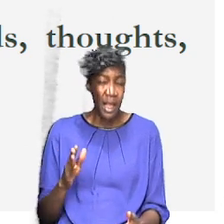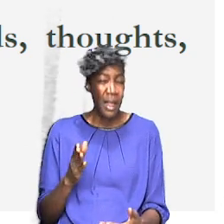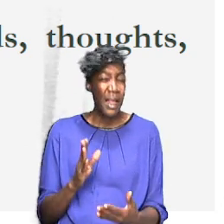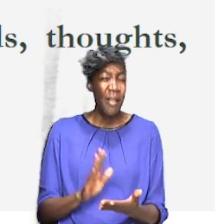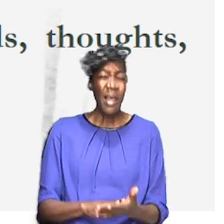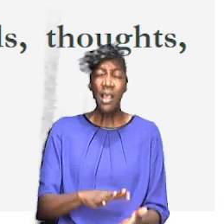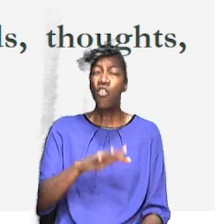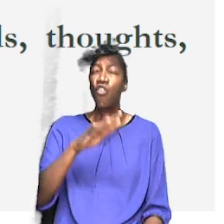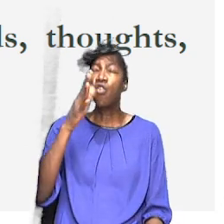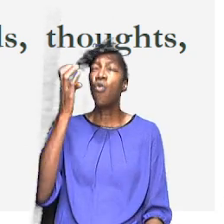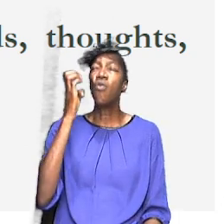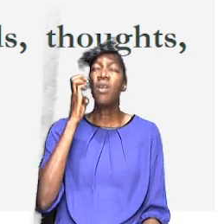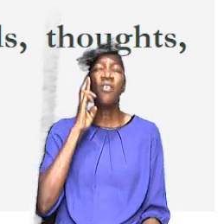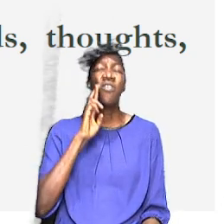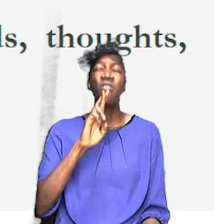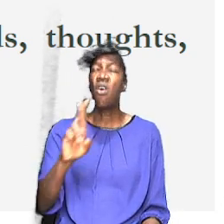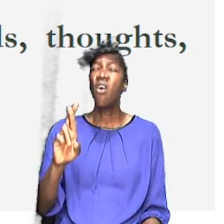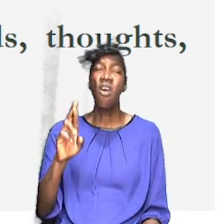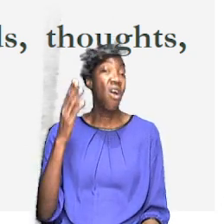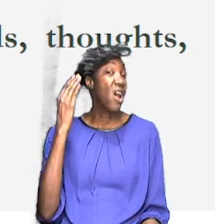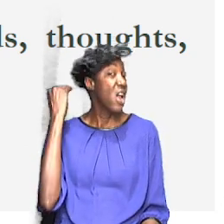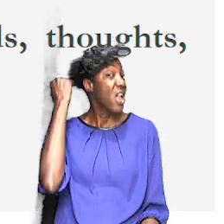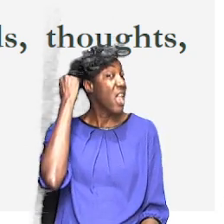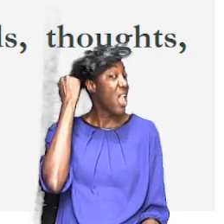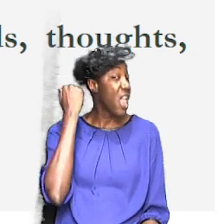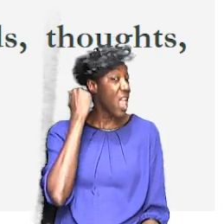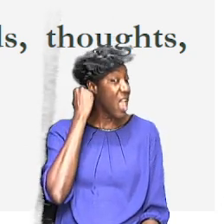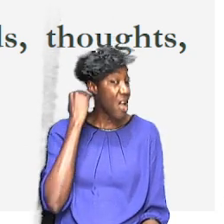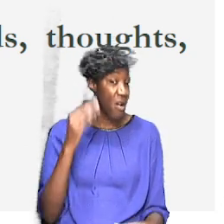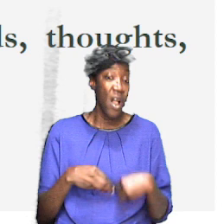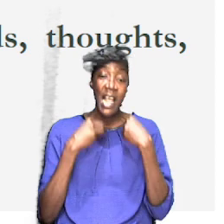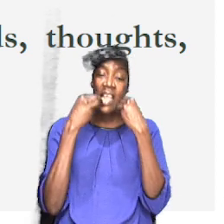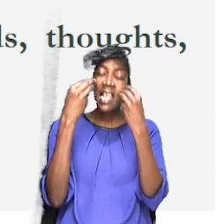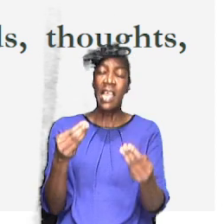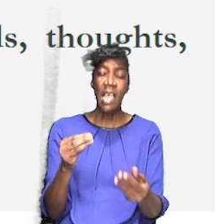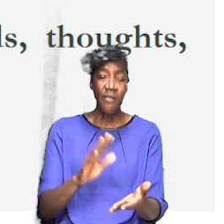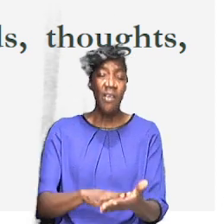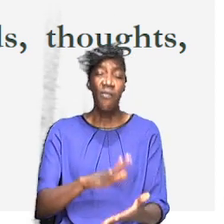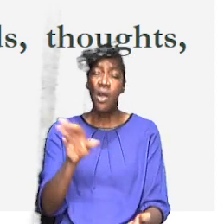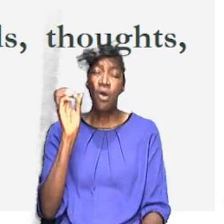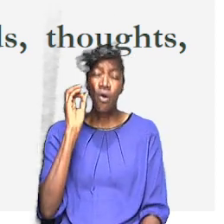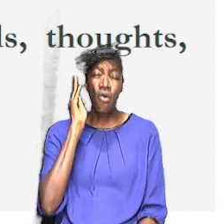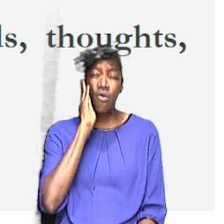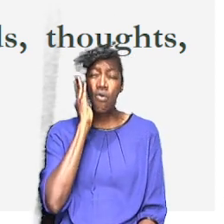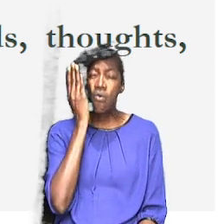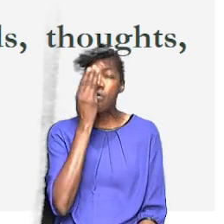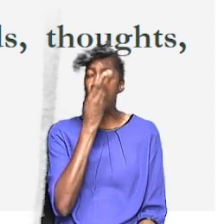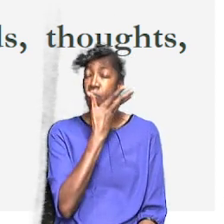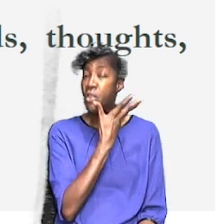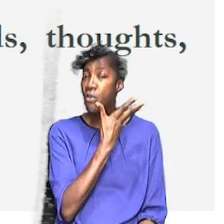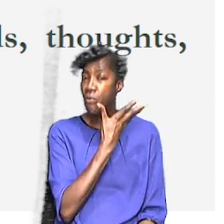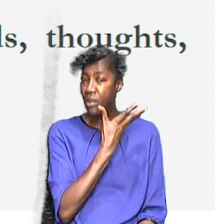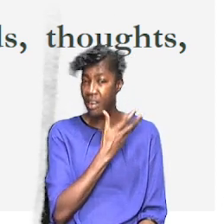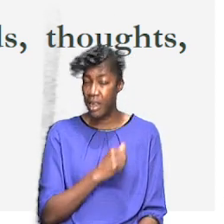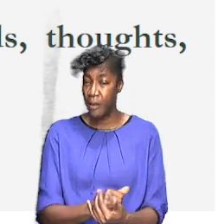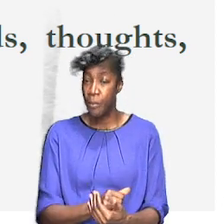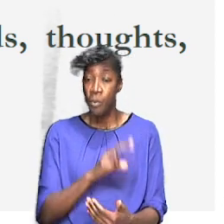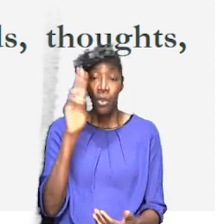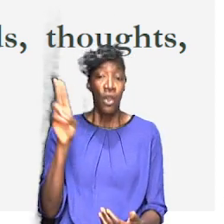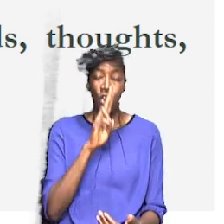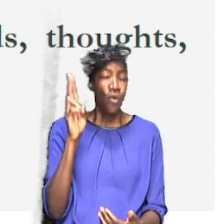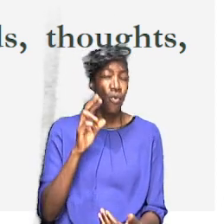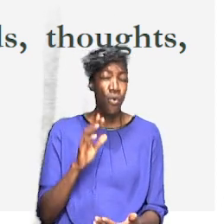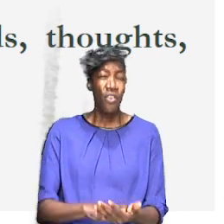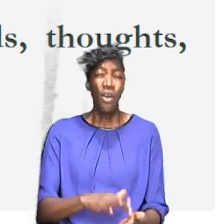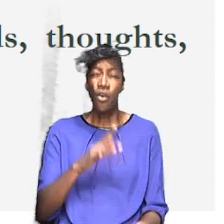wiped his feet. The hair is given for the woman as her glory and her beauty. Amen. And she used her glory and she used her